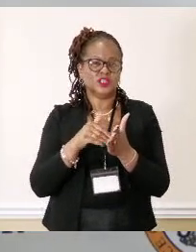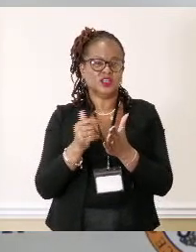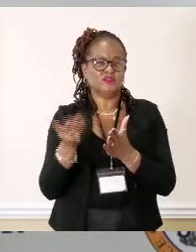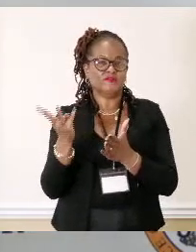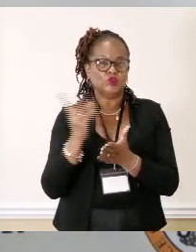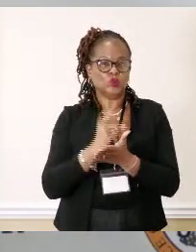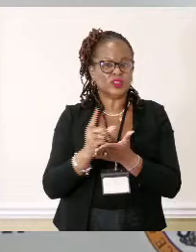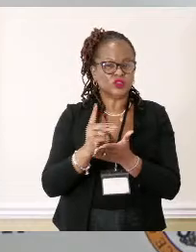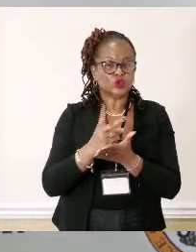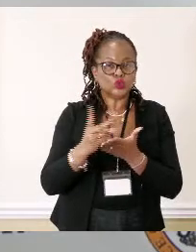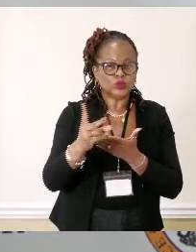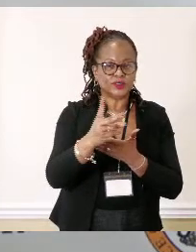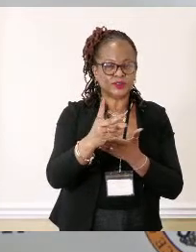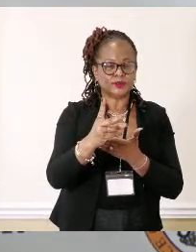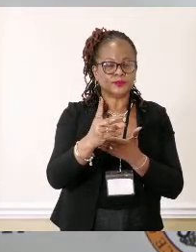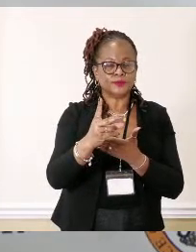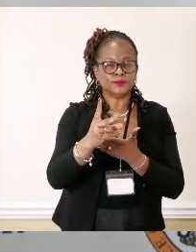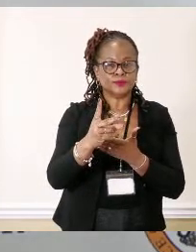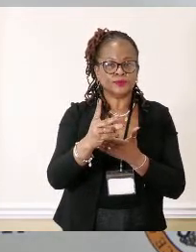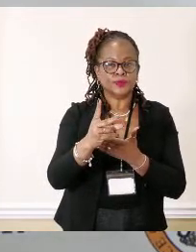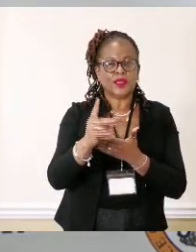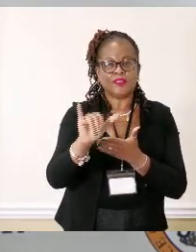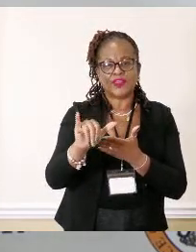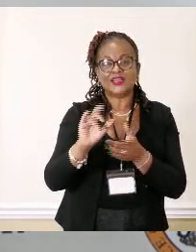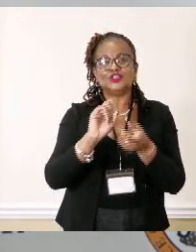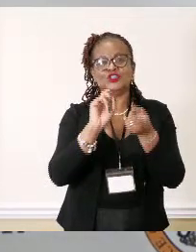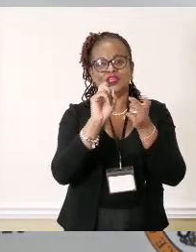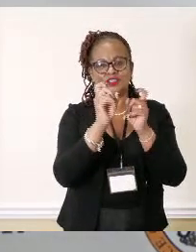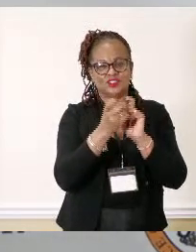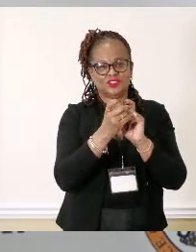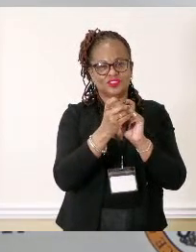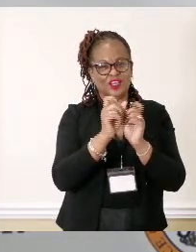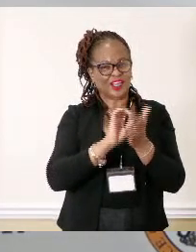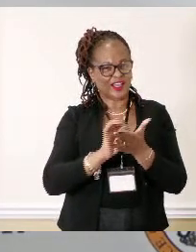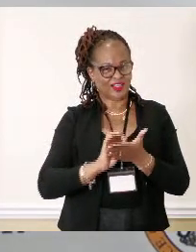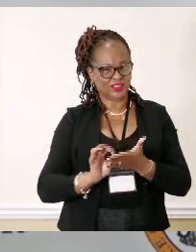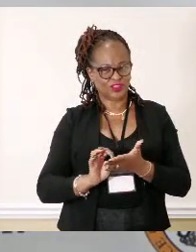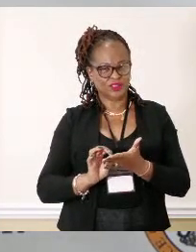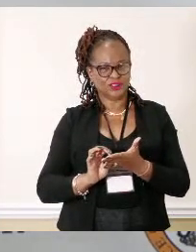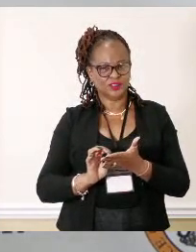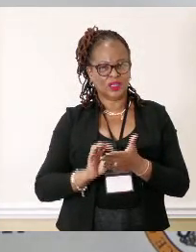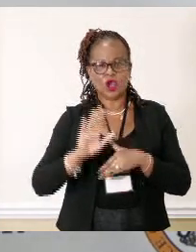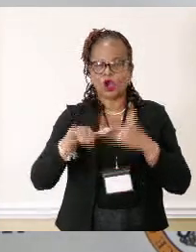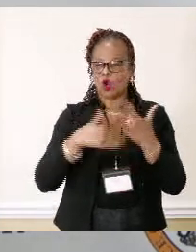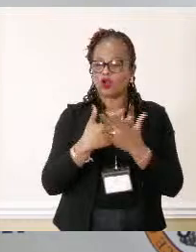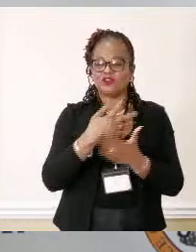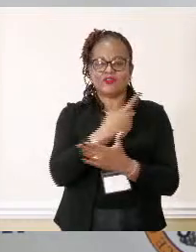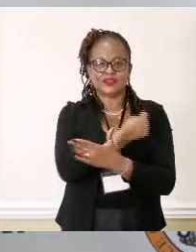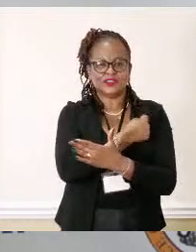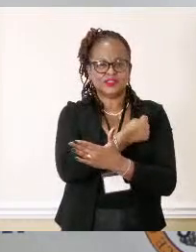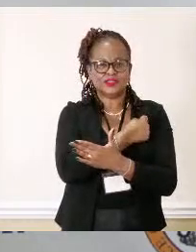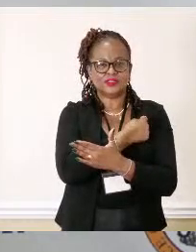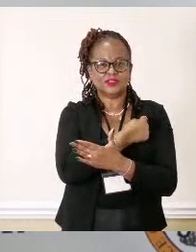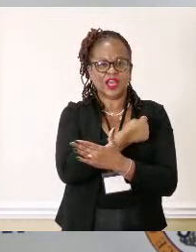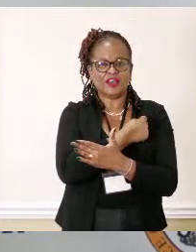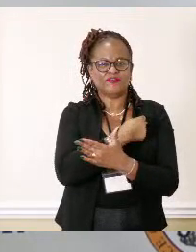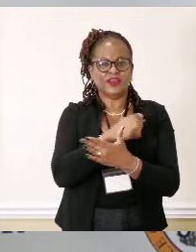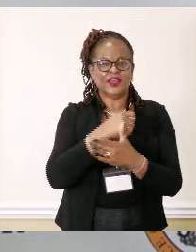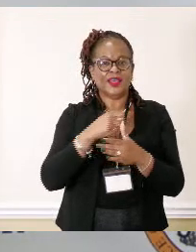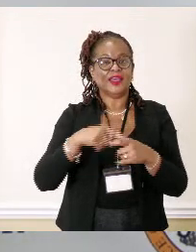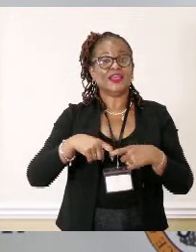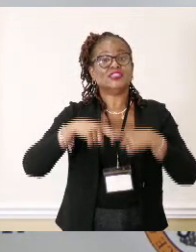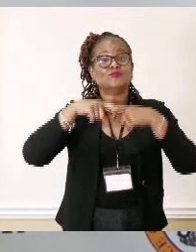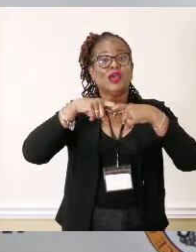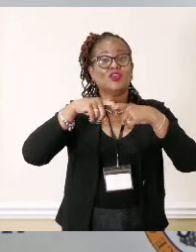or 2 weeks. And that changes our calculation because all the vaccines have expiry